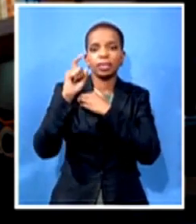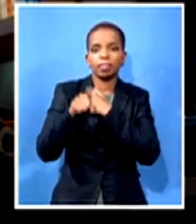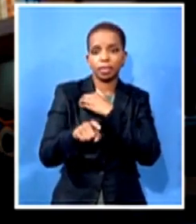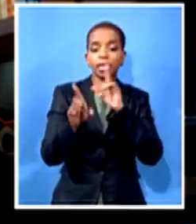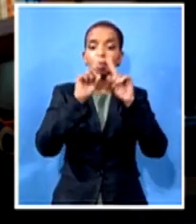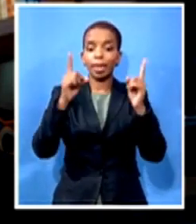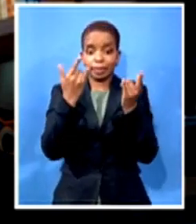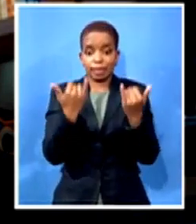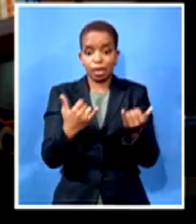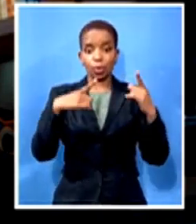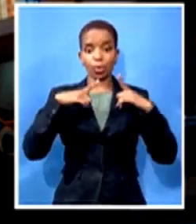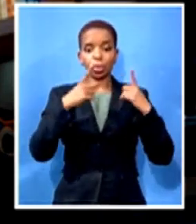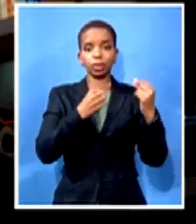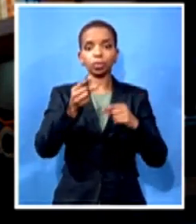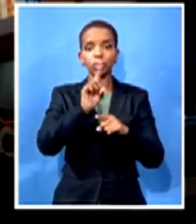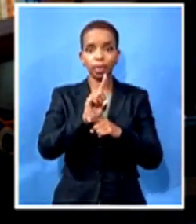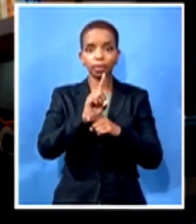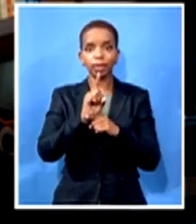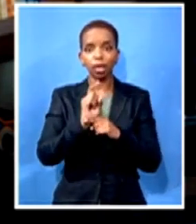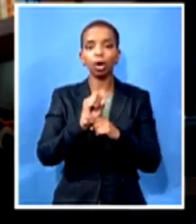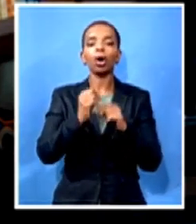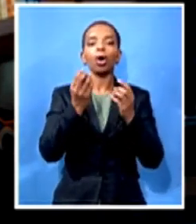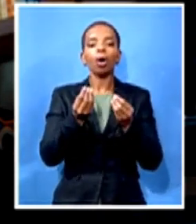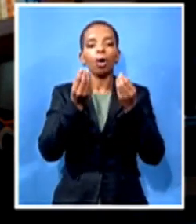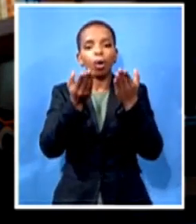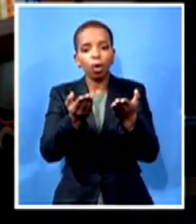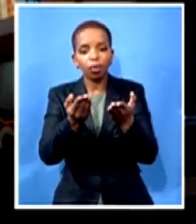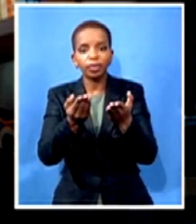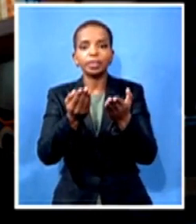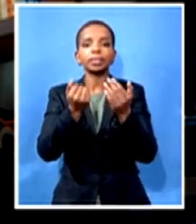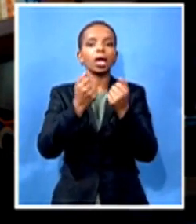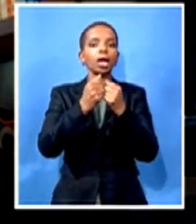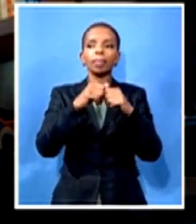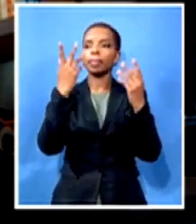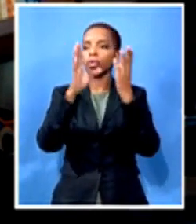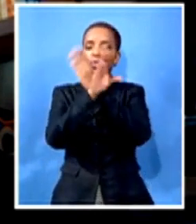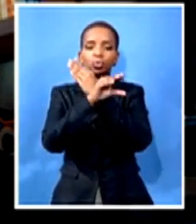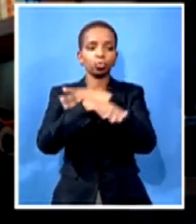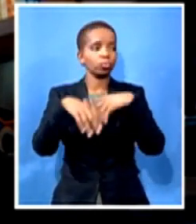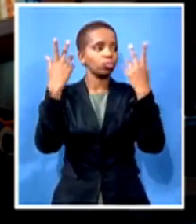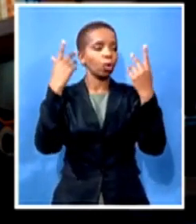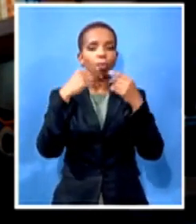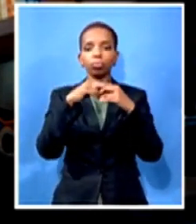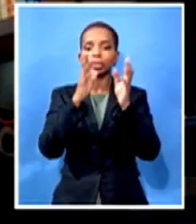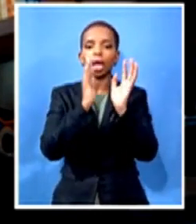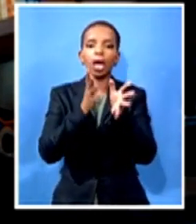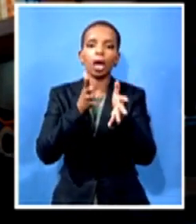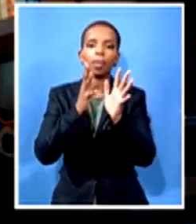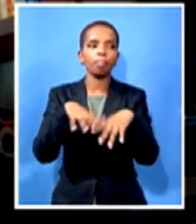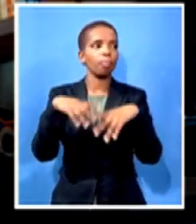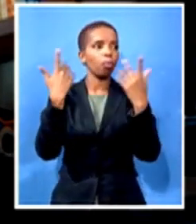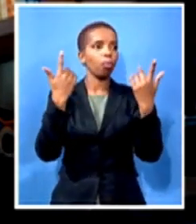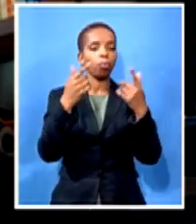protocols that are offered by the service that you're using, whether it's Zoom or Skype or Teams, enable all of them. Use them to the best of your